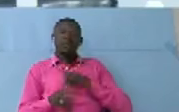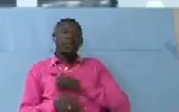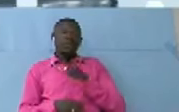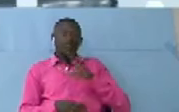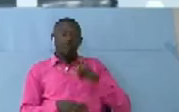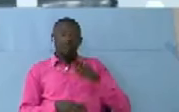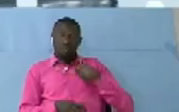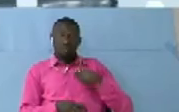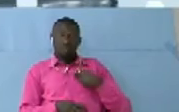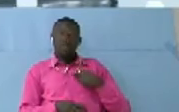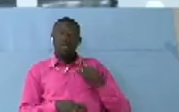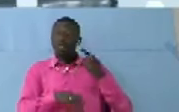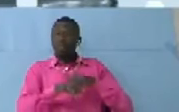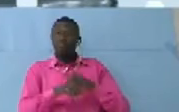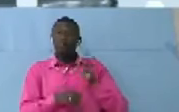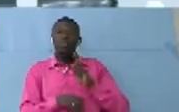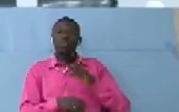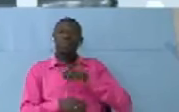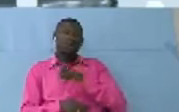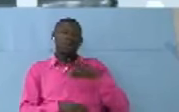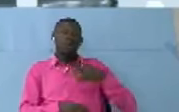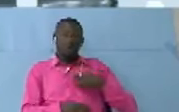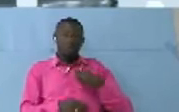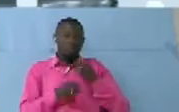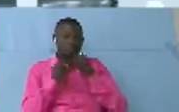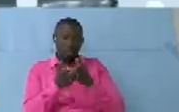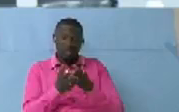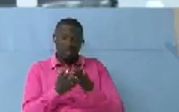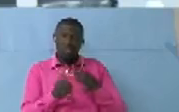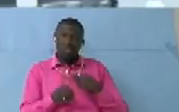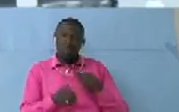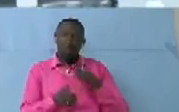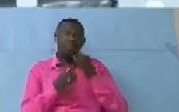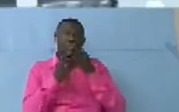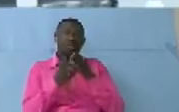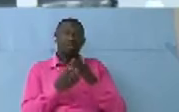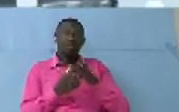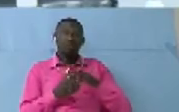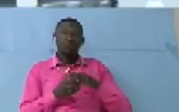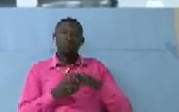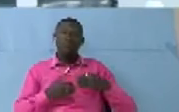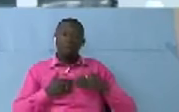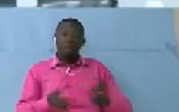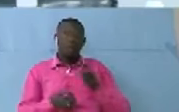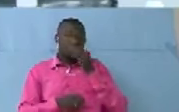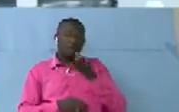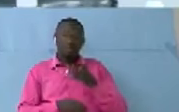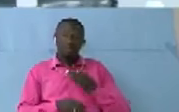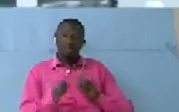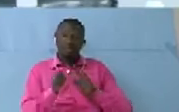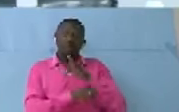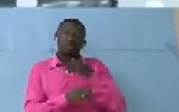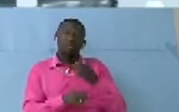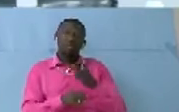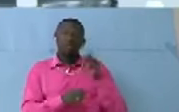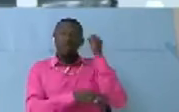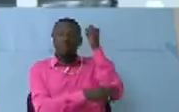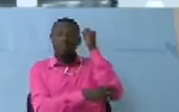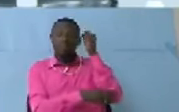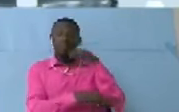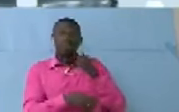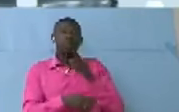to me at that instance, because what they wanted me to admit is that I was, or to confess to, is that I was sent on this demonstration by